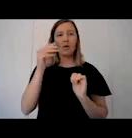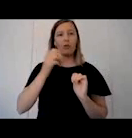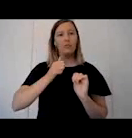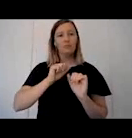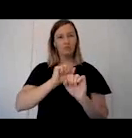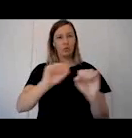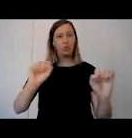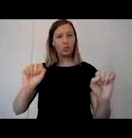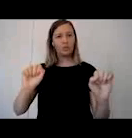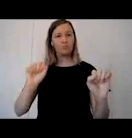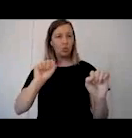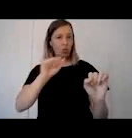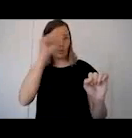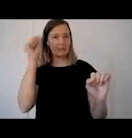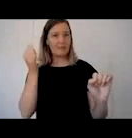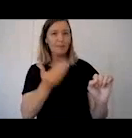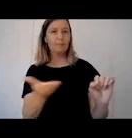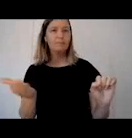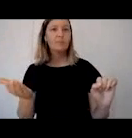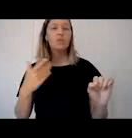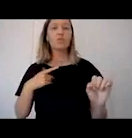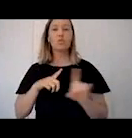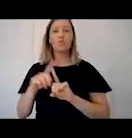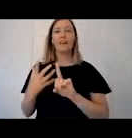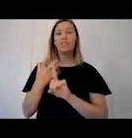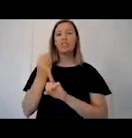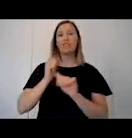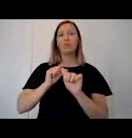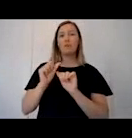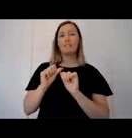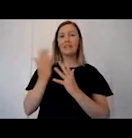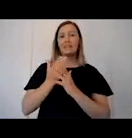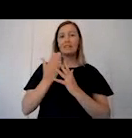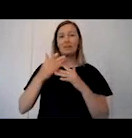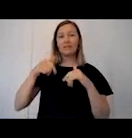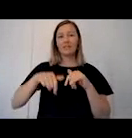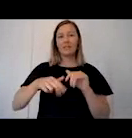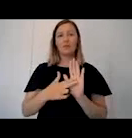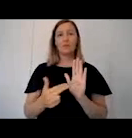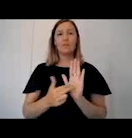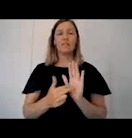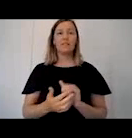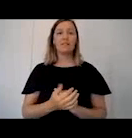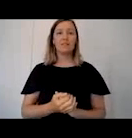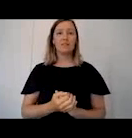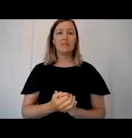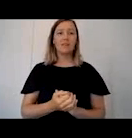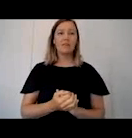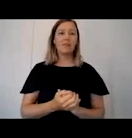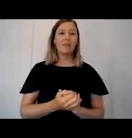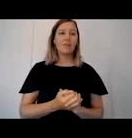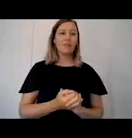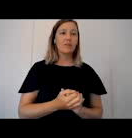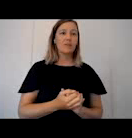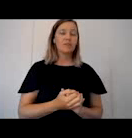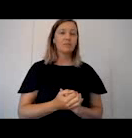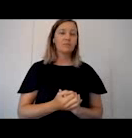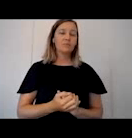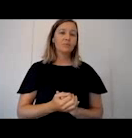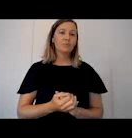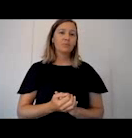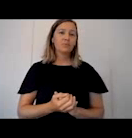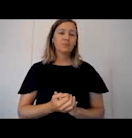selves to achieve greater accessibility here in this country. So pretty much come together.